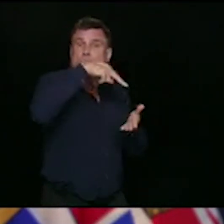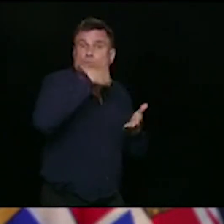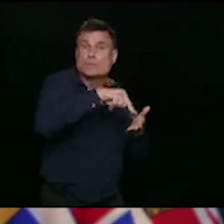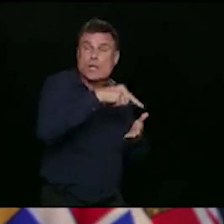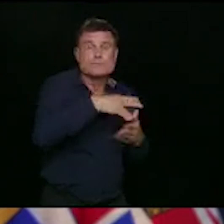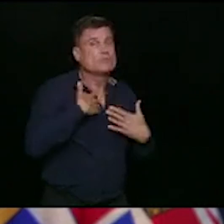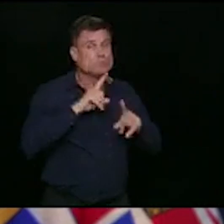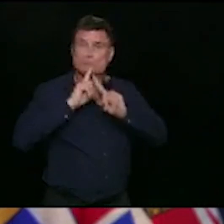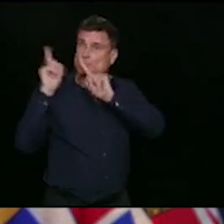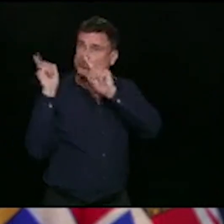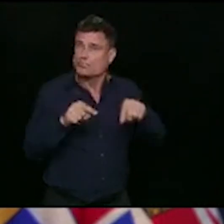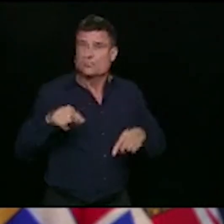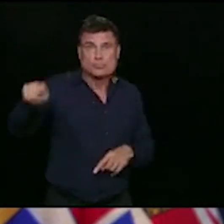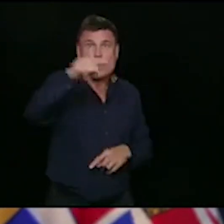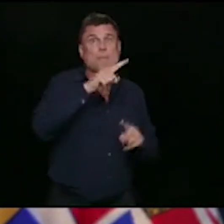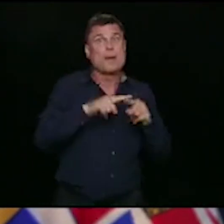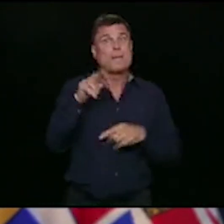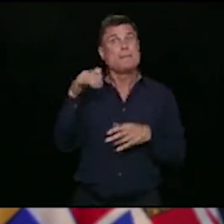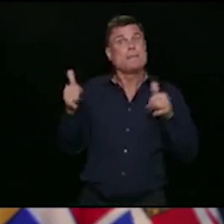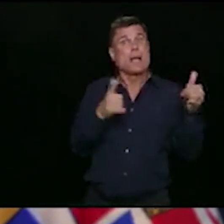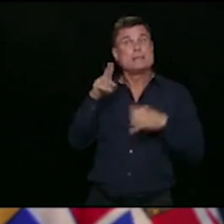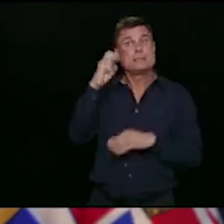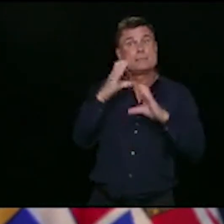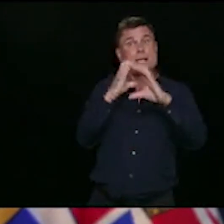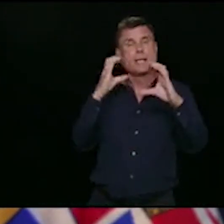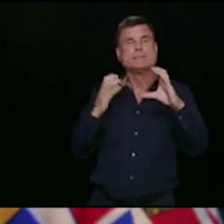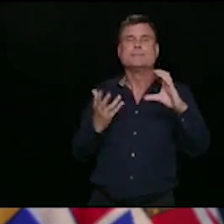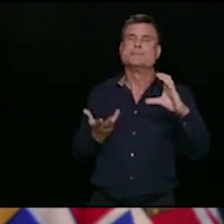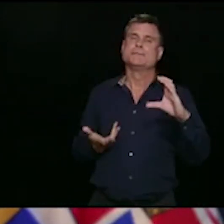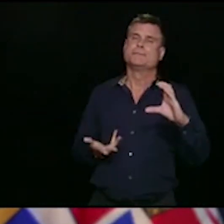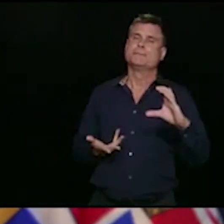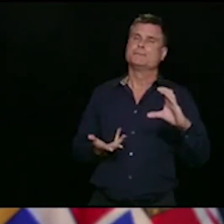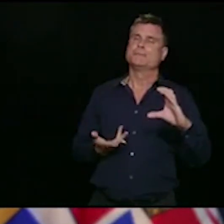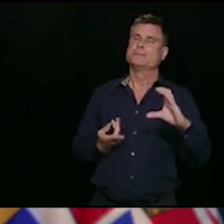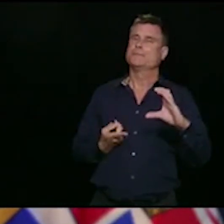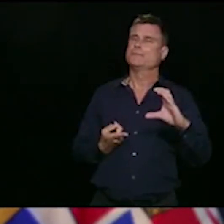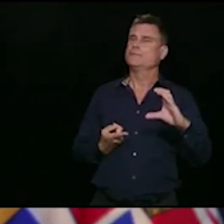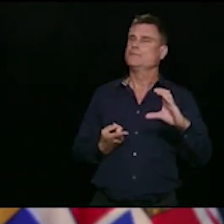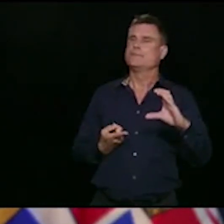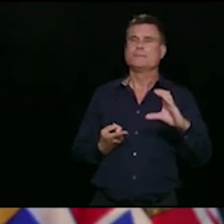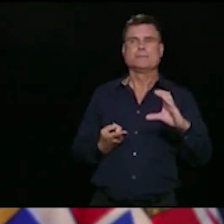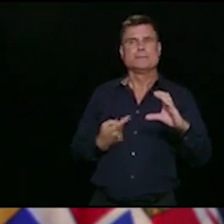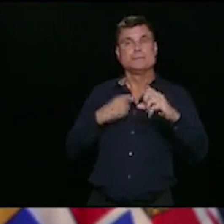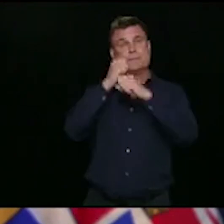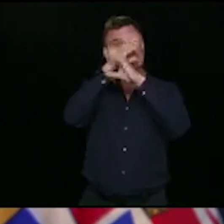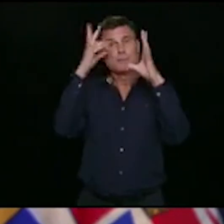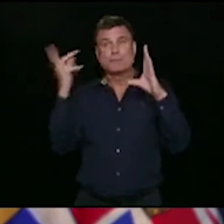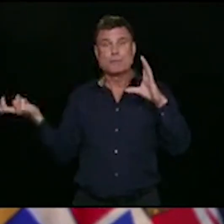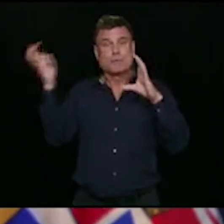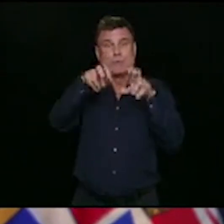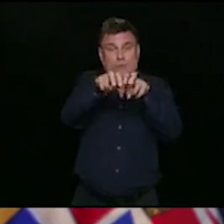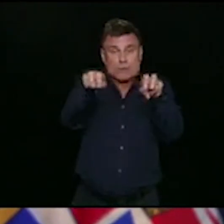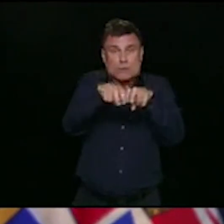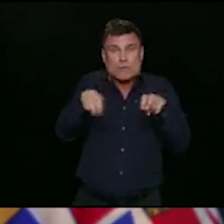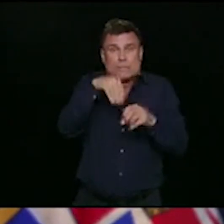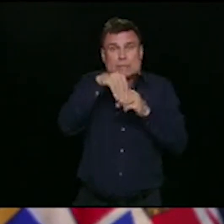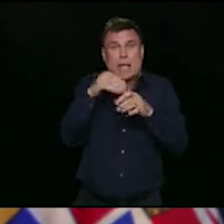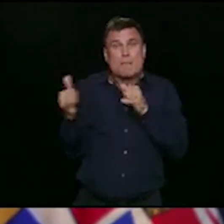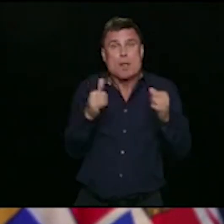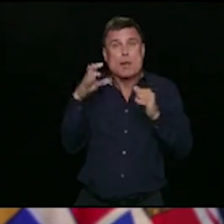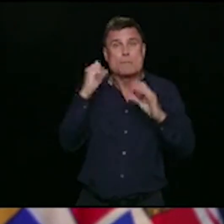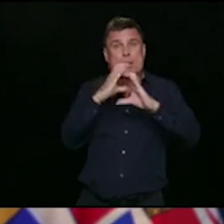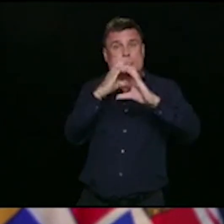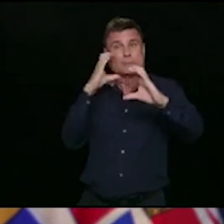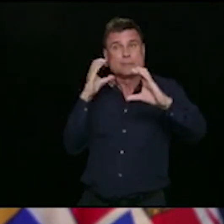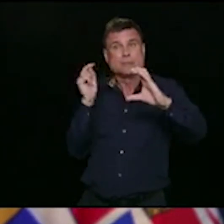and nightclubs, and you know, party buses. If they're all people that are part of your social bubble, then